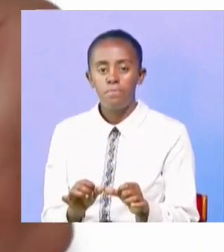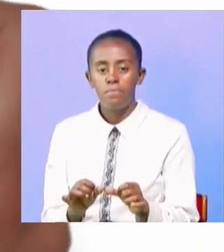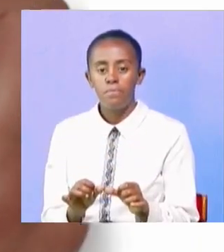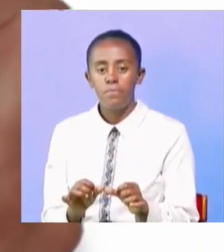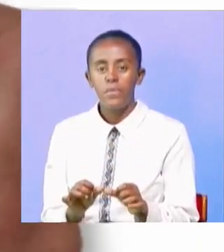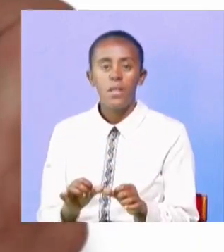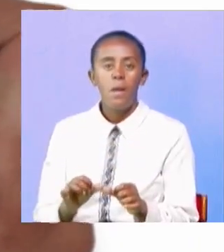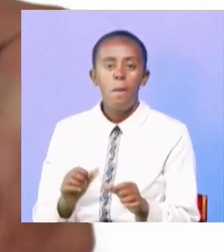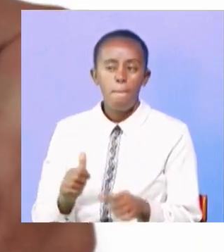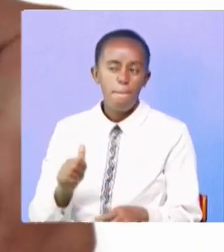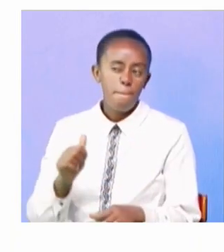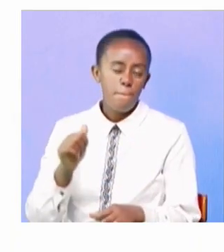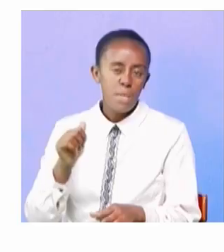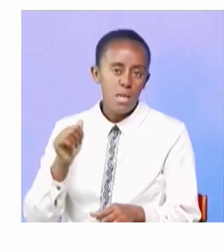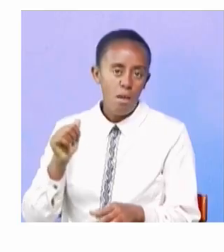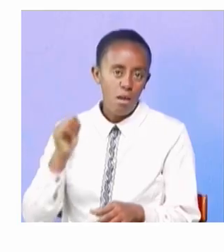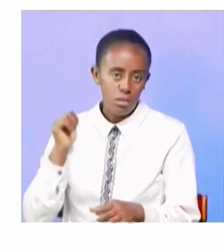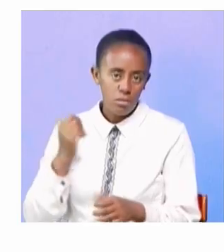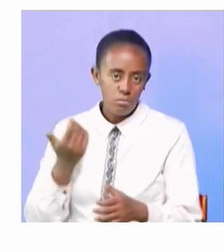behind.